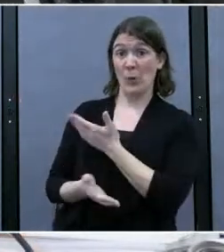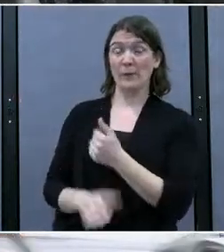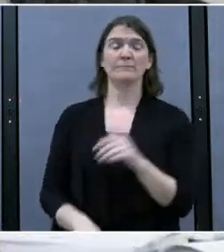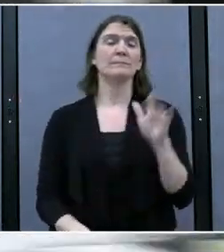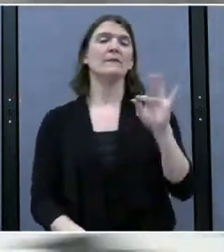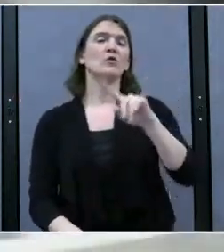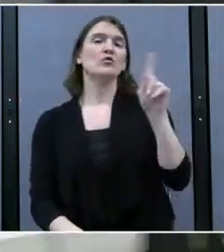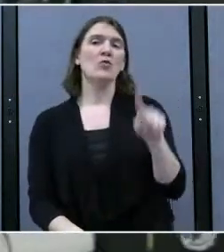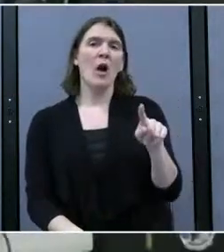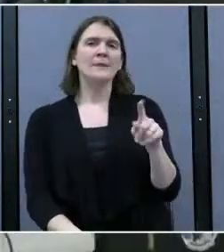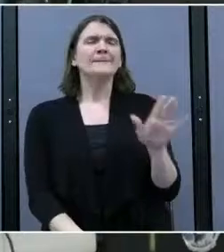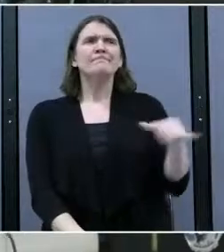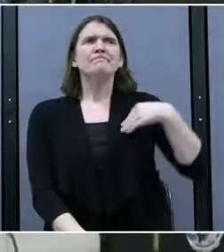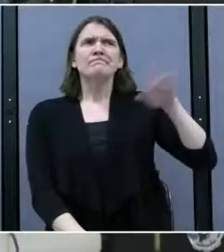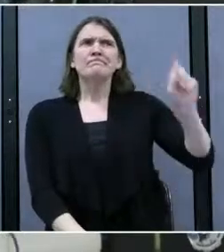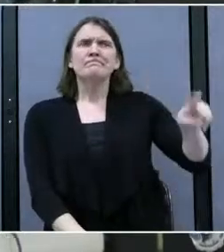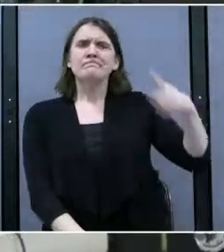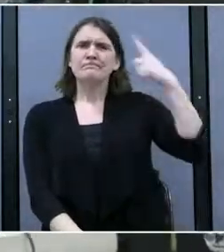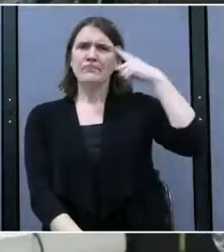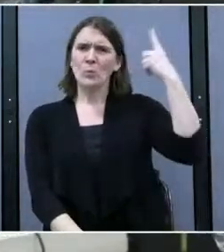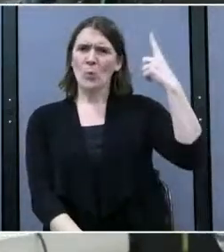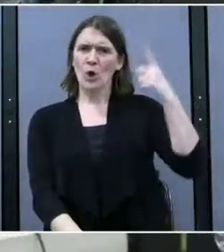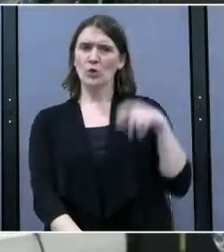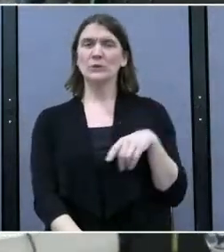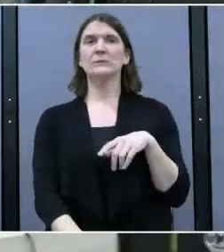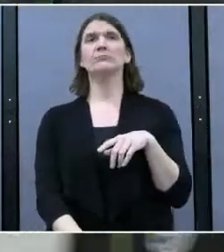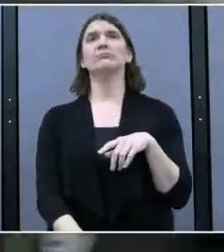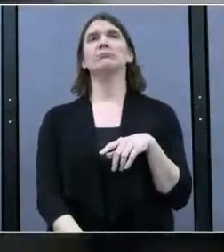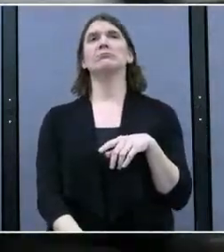I'm wondering if there is,